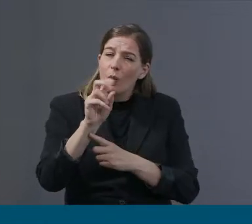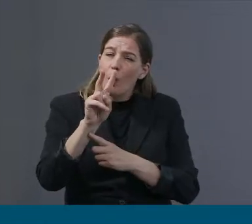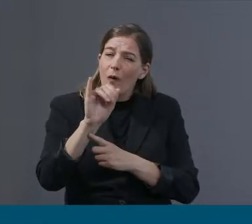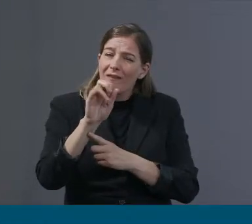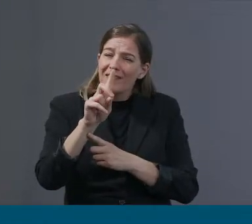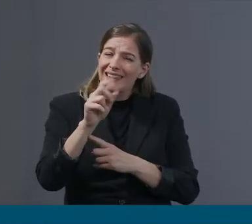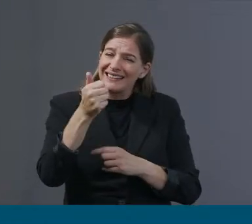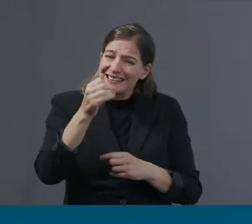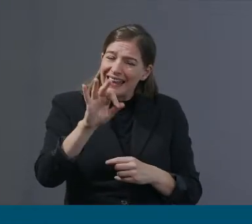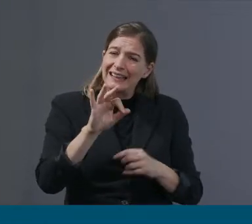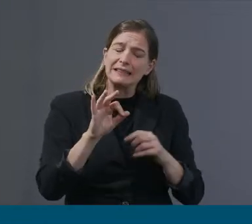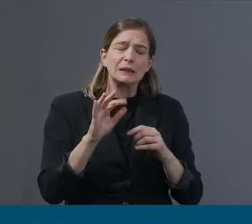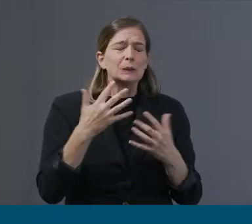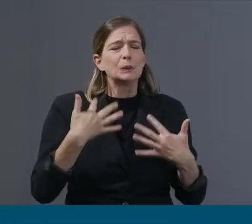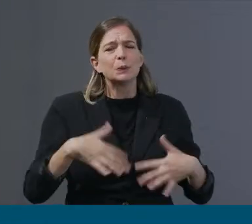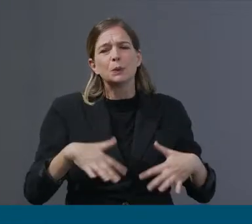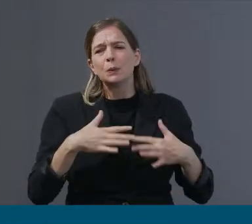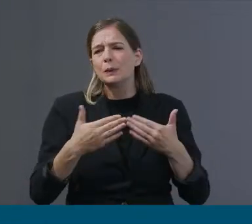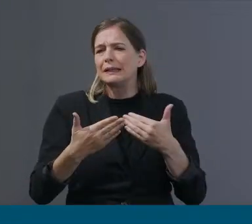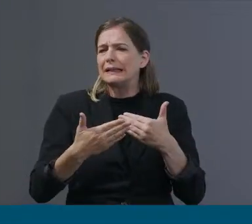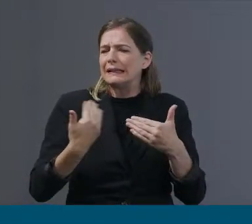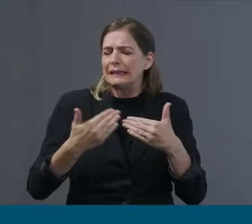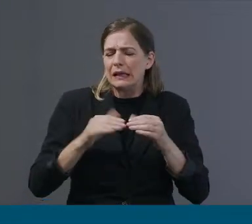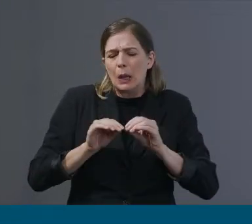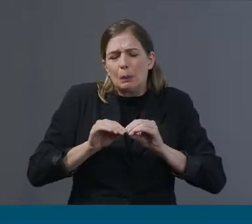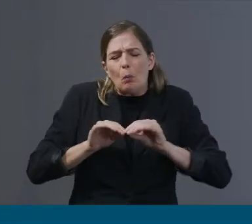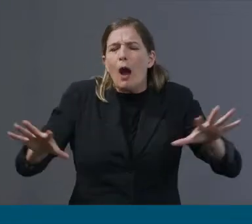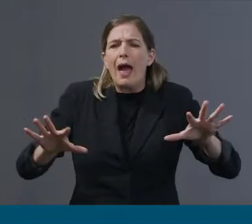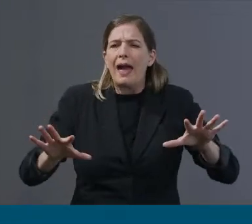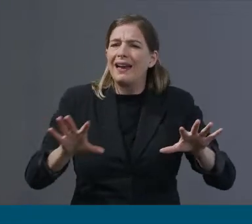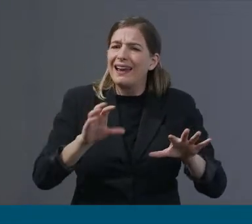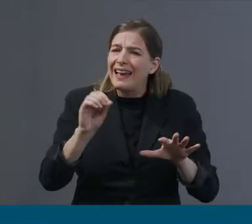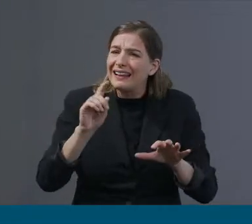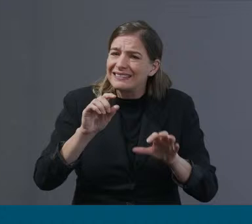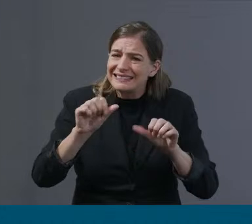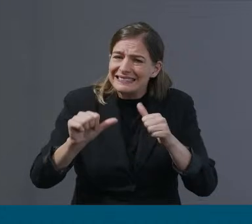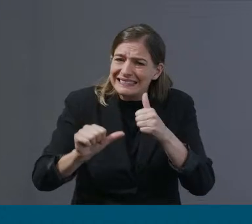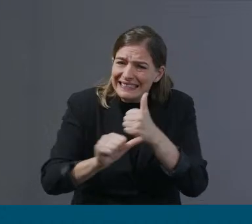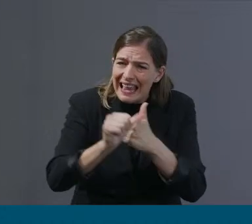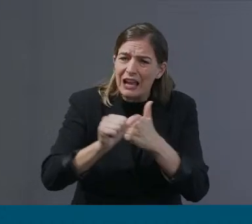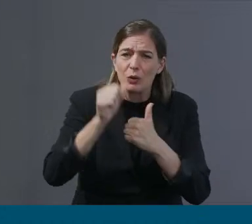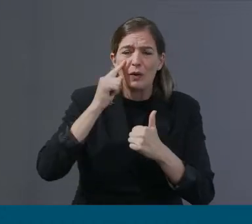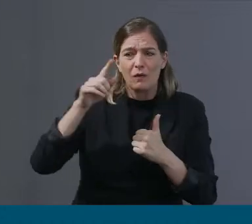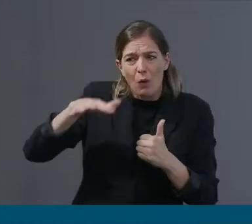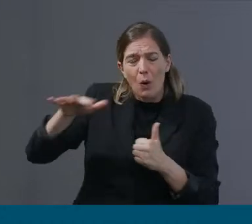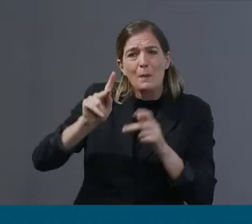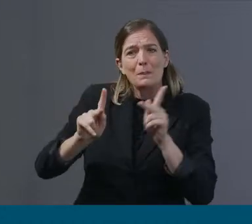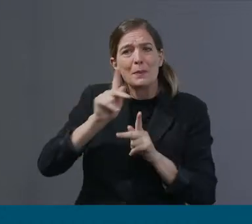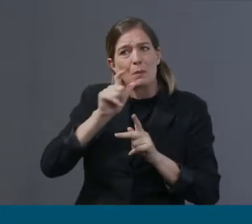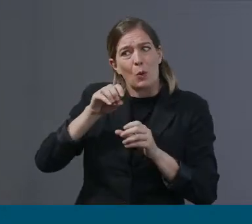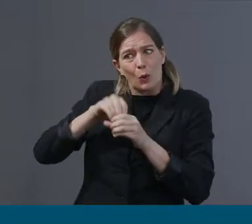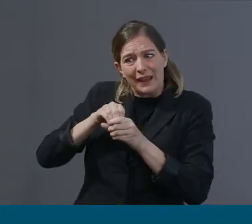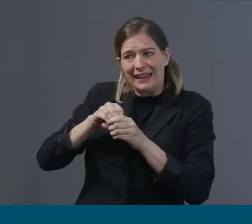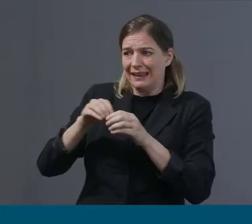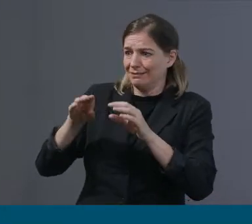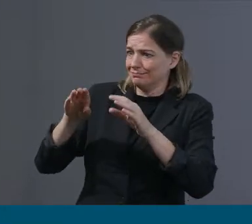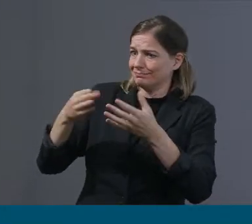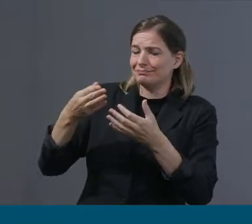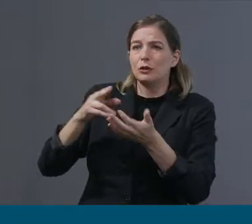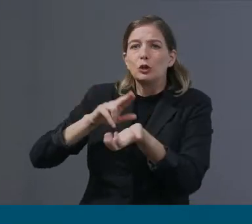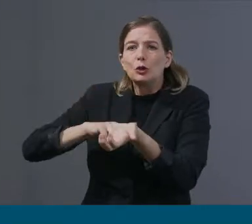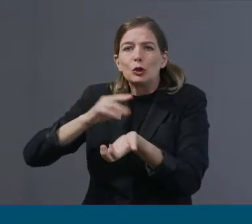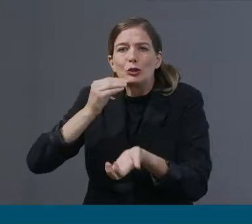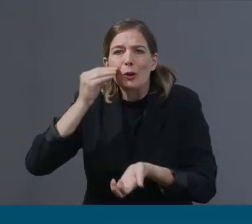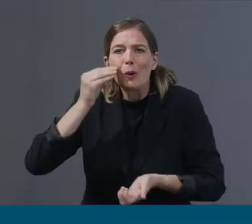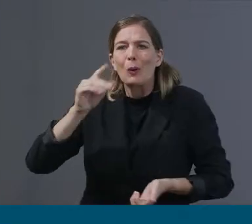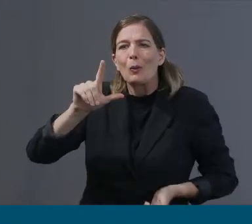dangerous for those in the high-risk settings. Many of our most